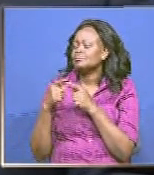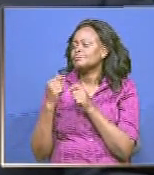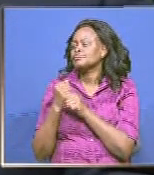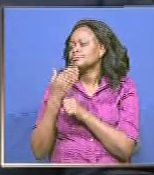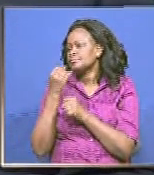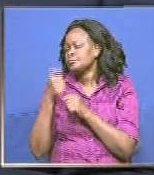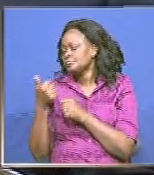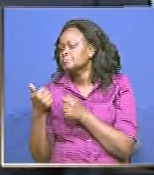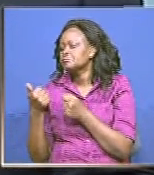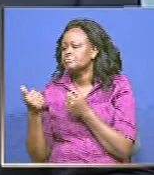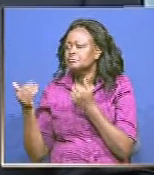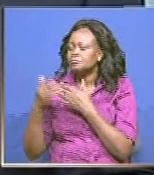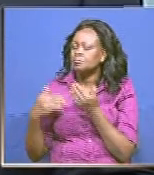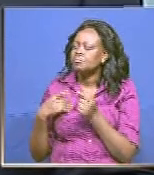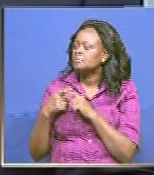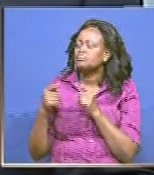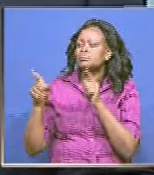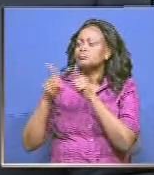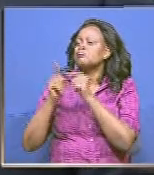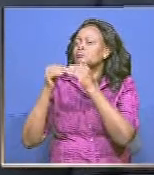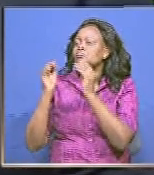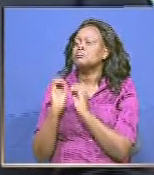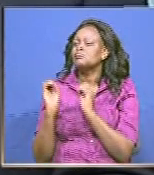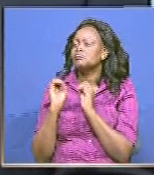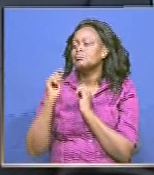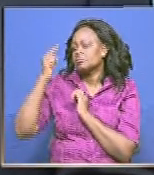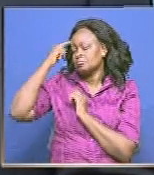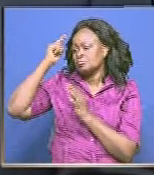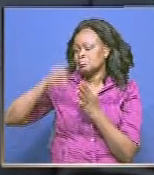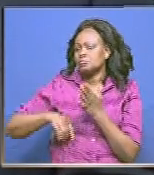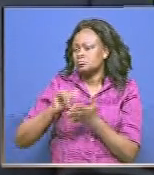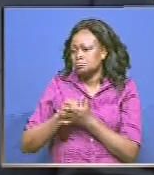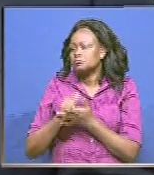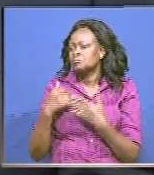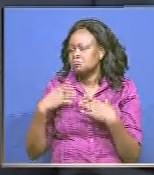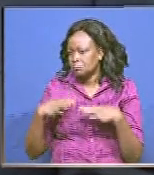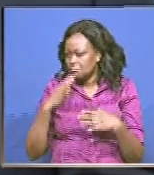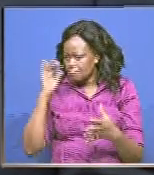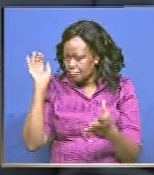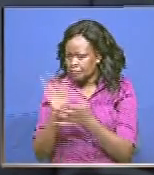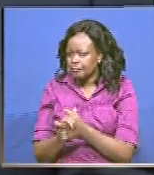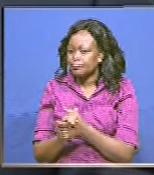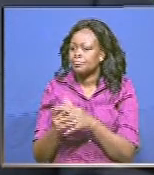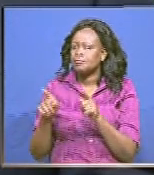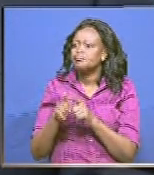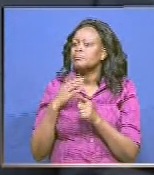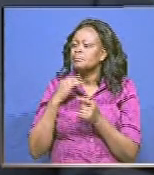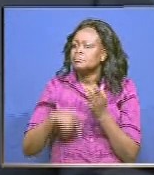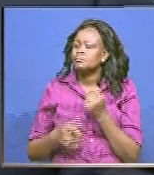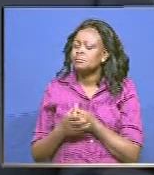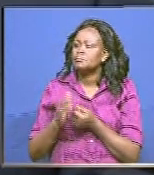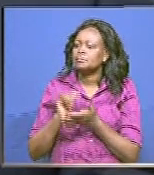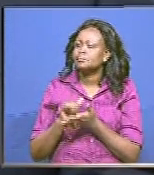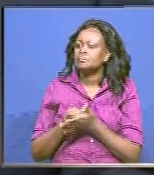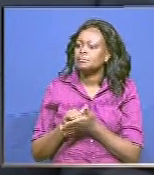gone to automation. Mm-hmm. We are not all at the same level. Mm-hmm. I think there are people who believe, and they still want, that